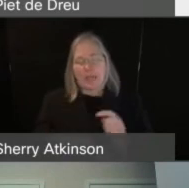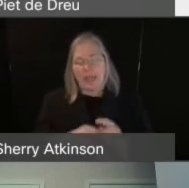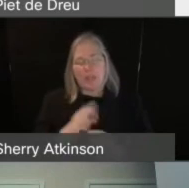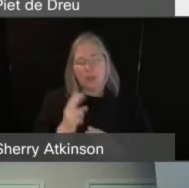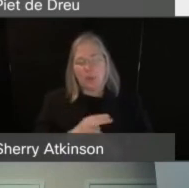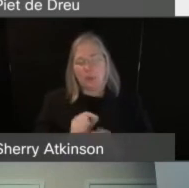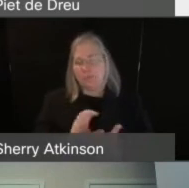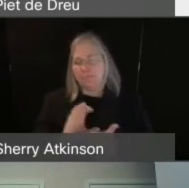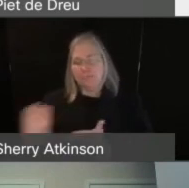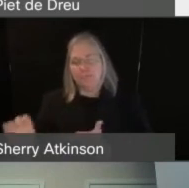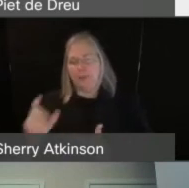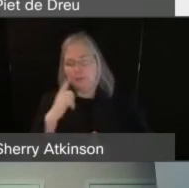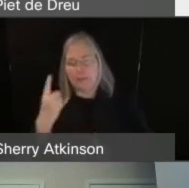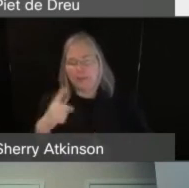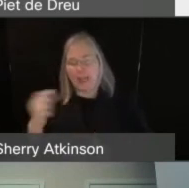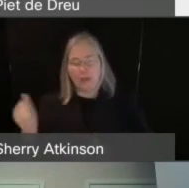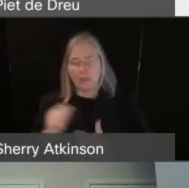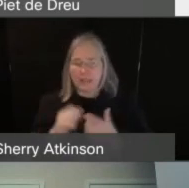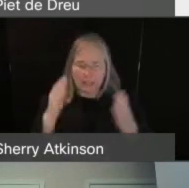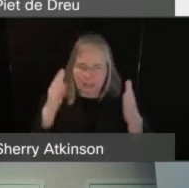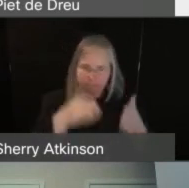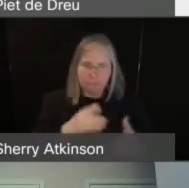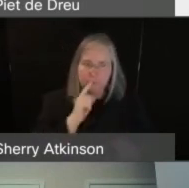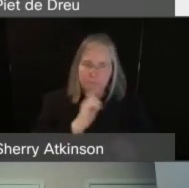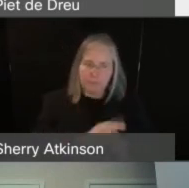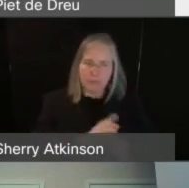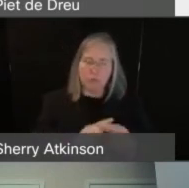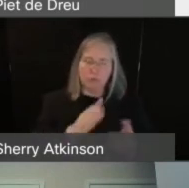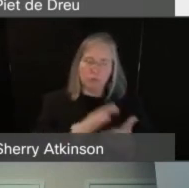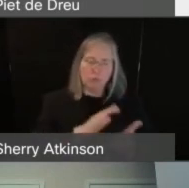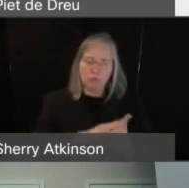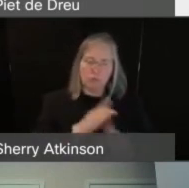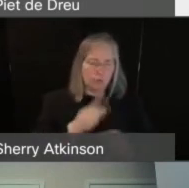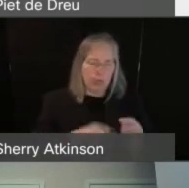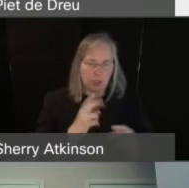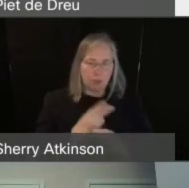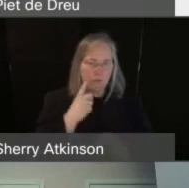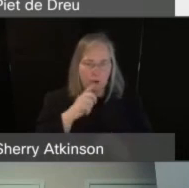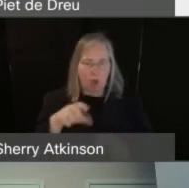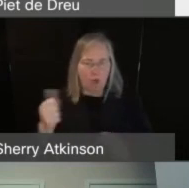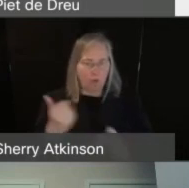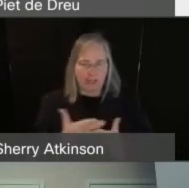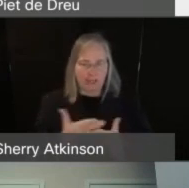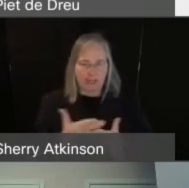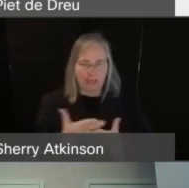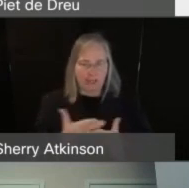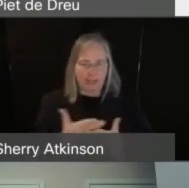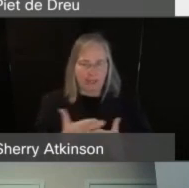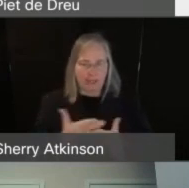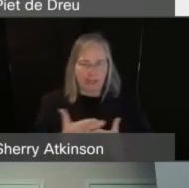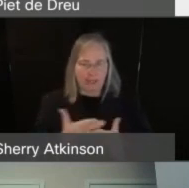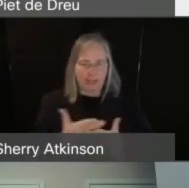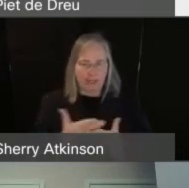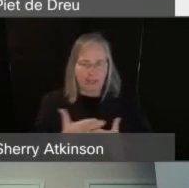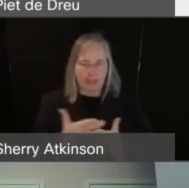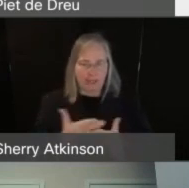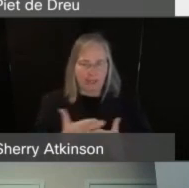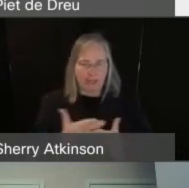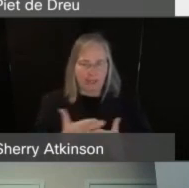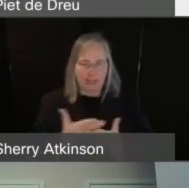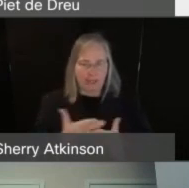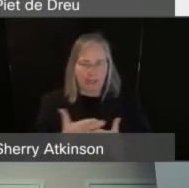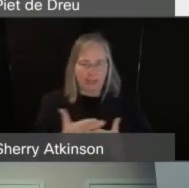it's geared towards the schools, and it can't be used for something else anyway. So it Correct. could build